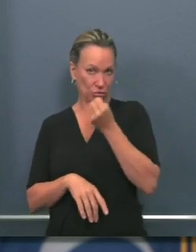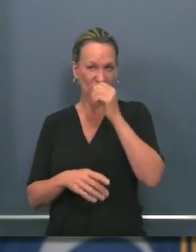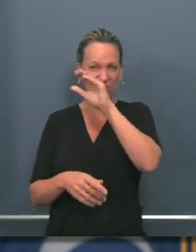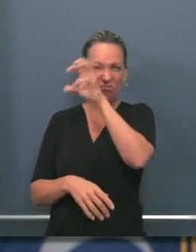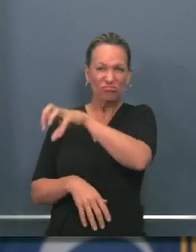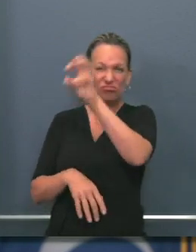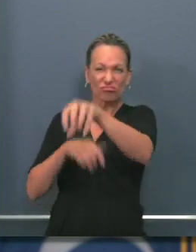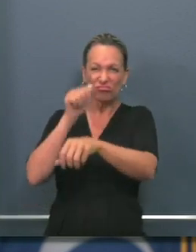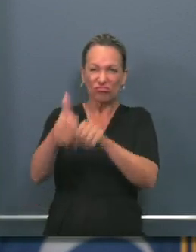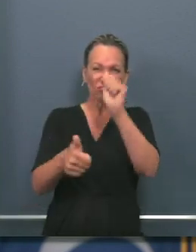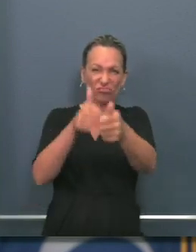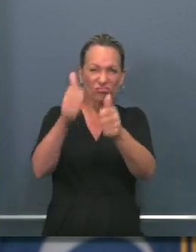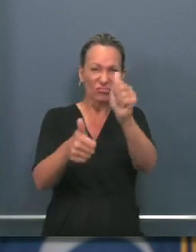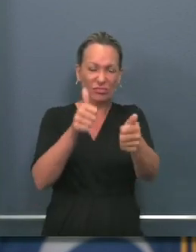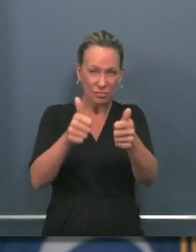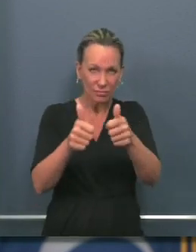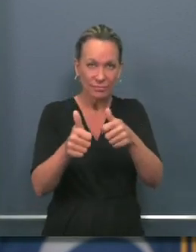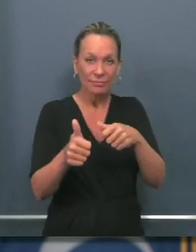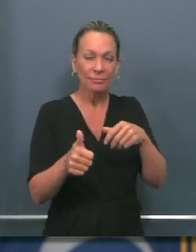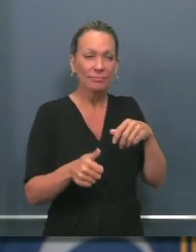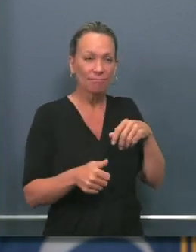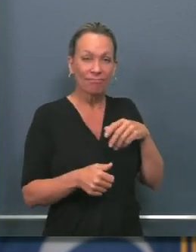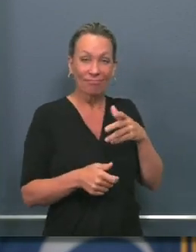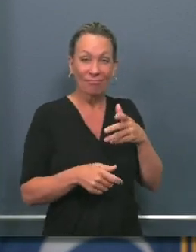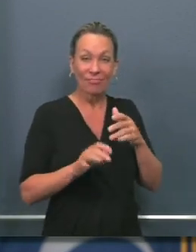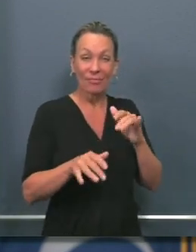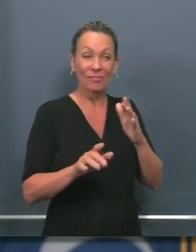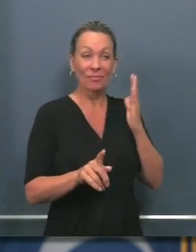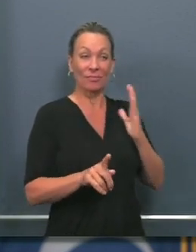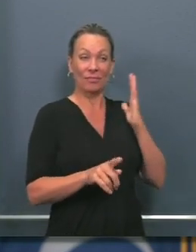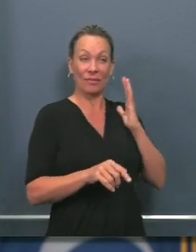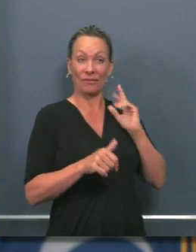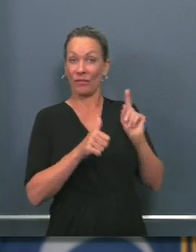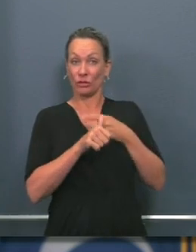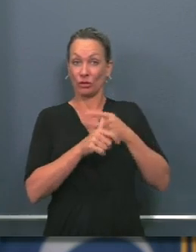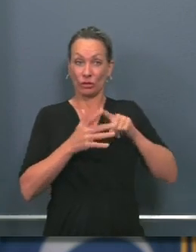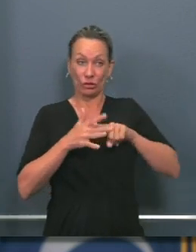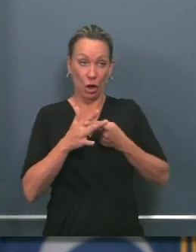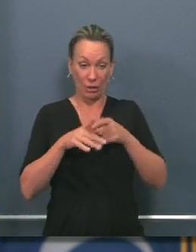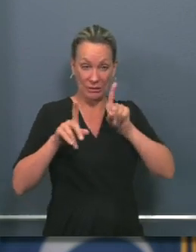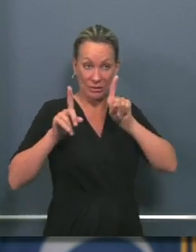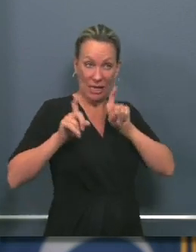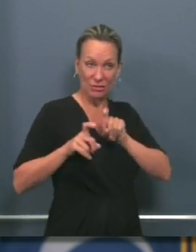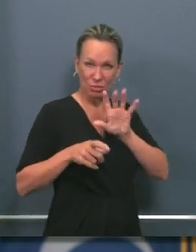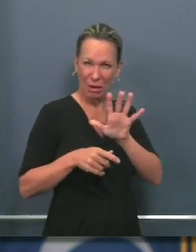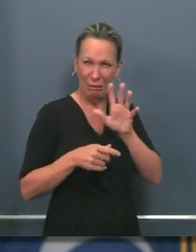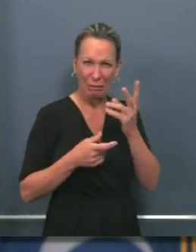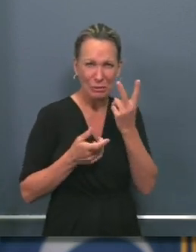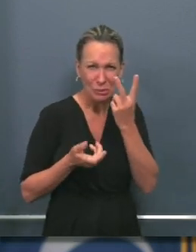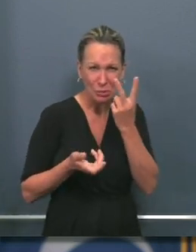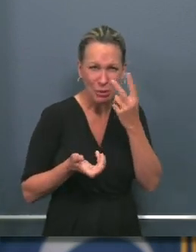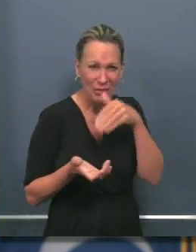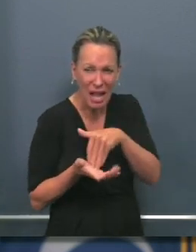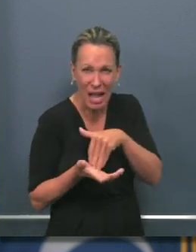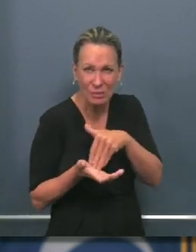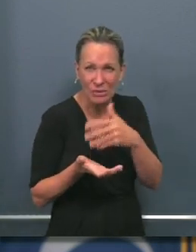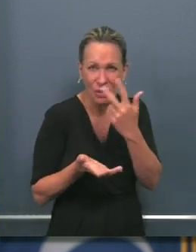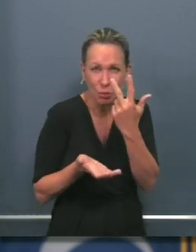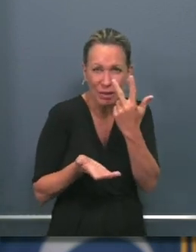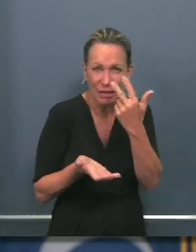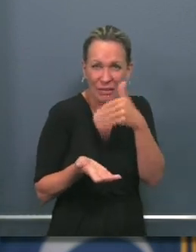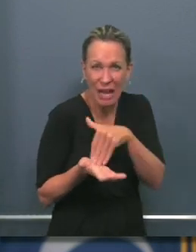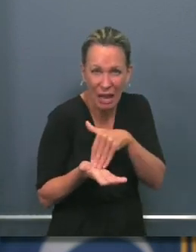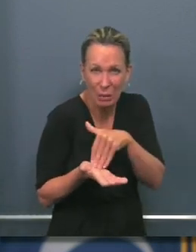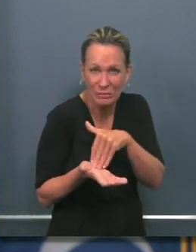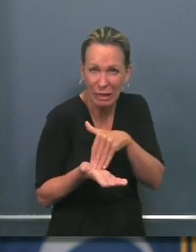from 2,000 tests a day, 6-8 weeks ago, now well north of 50,000 tests each and every day.